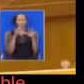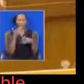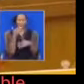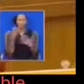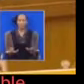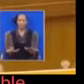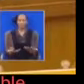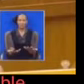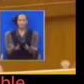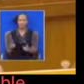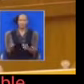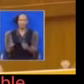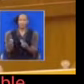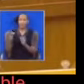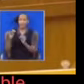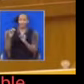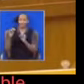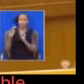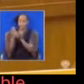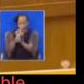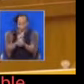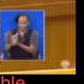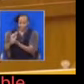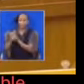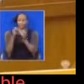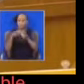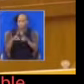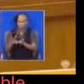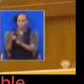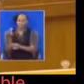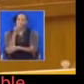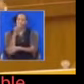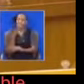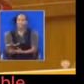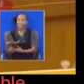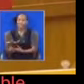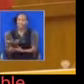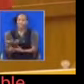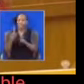Revolution answers that question. It says, the motive forces that stand